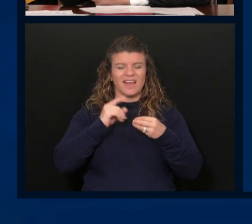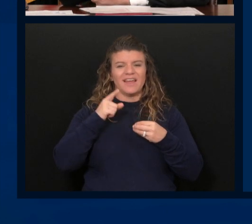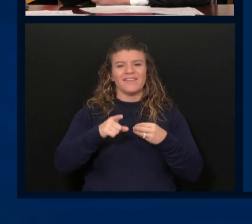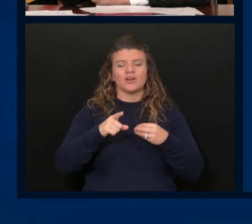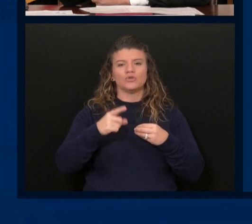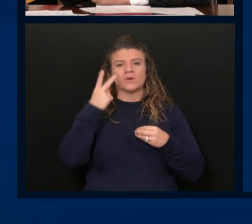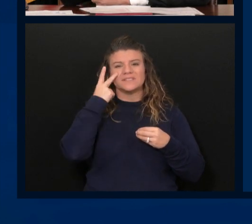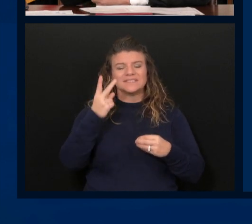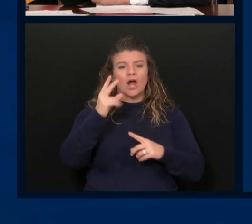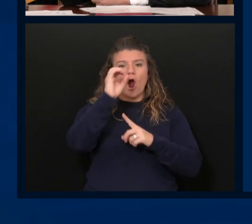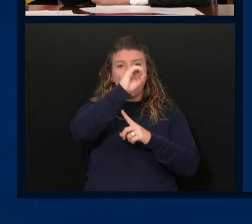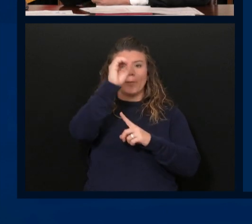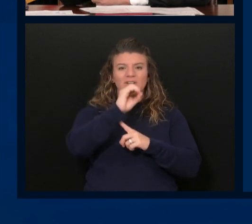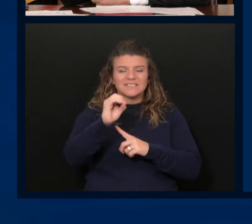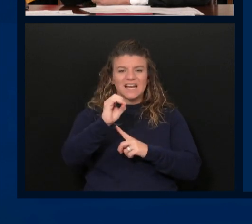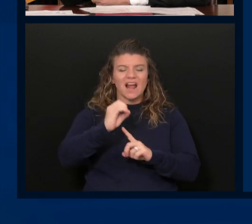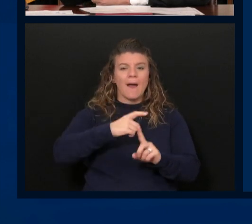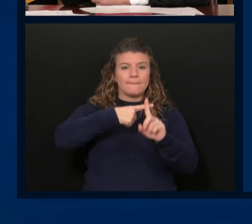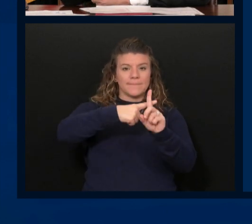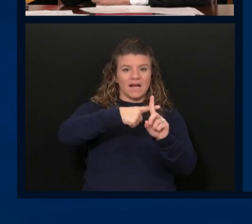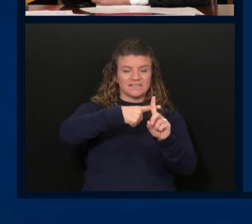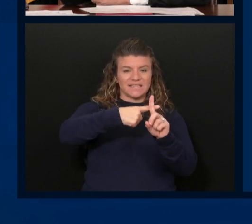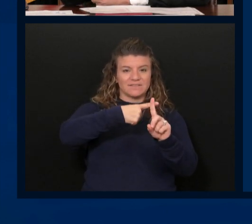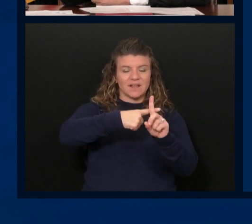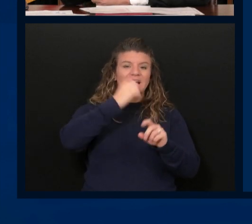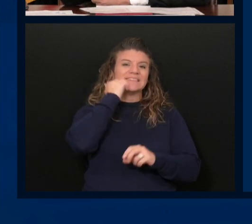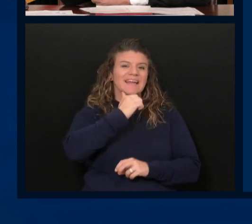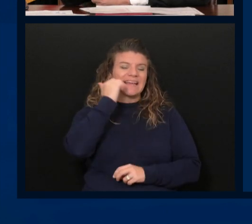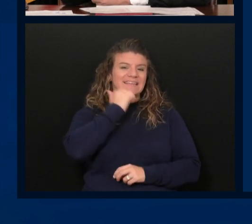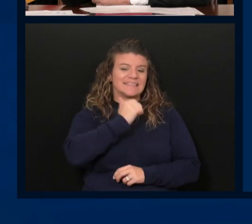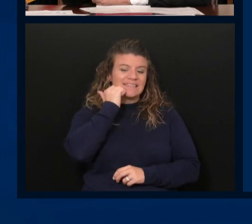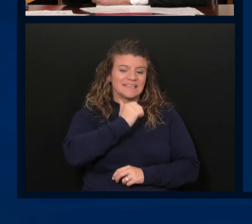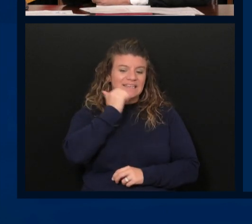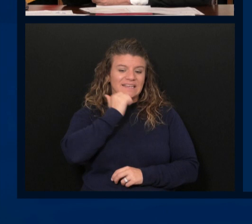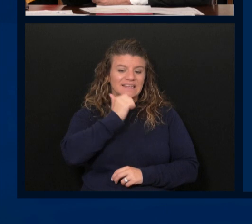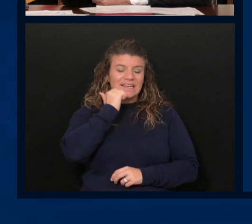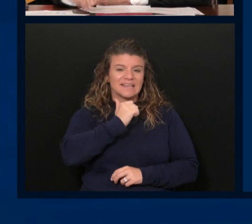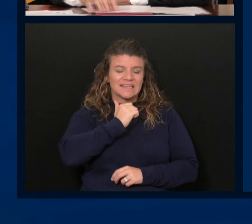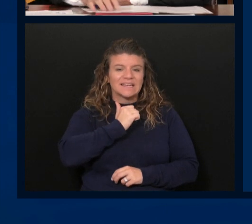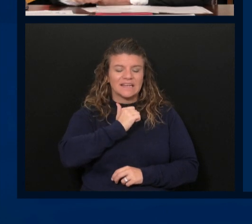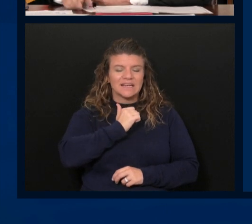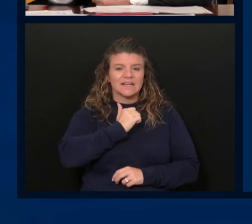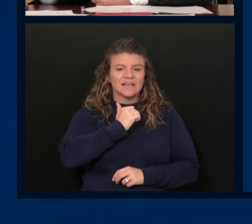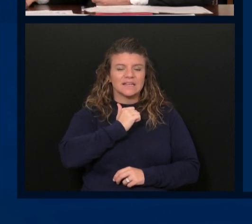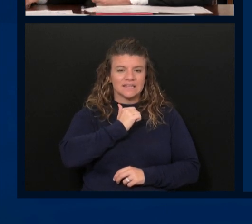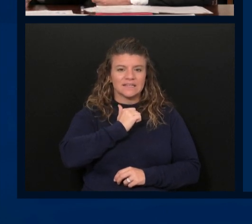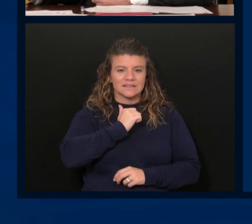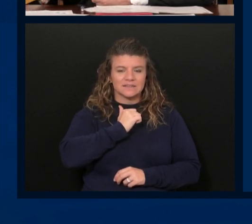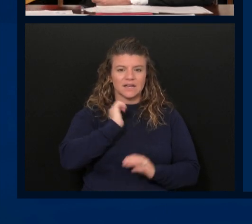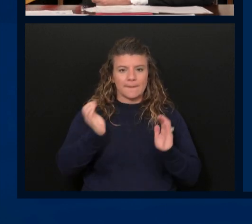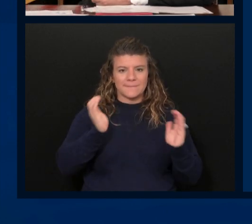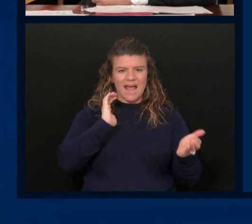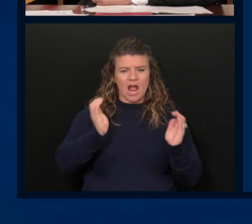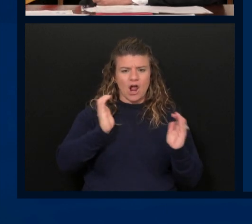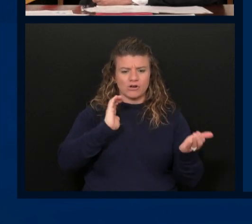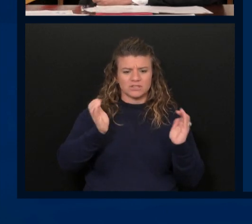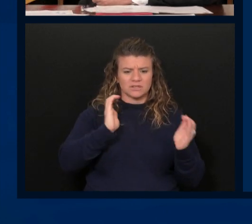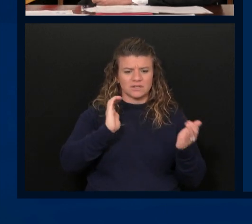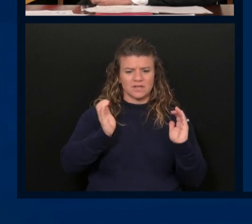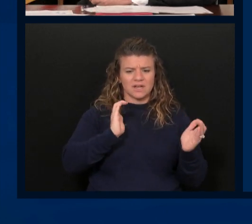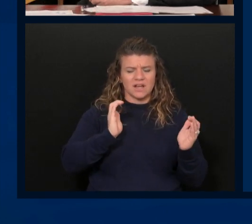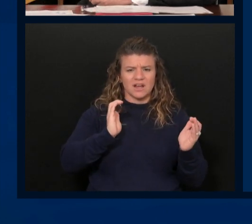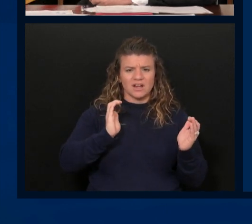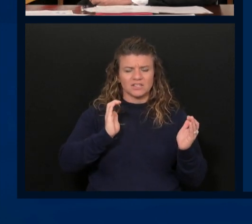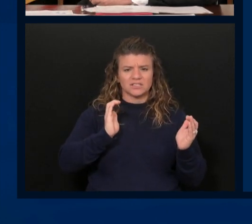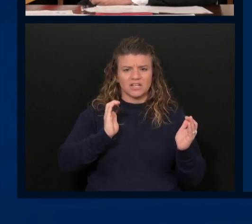basically our percentage of positives on a daily basis that goes back to, I think it's March